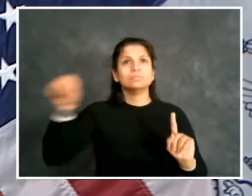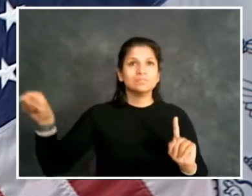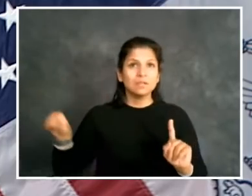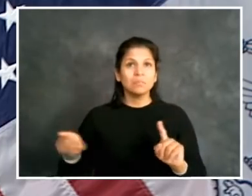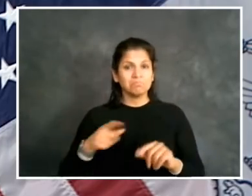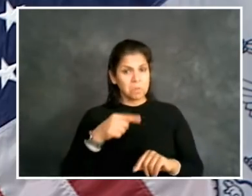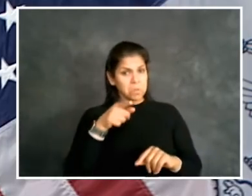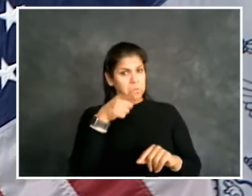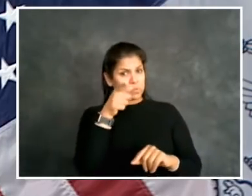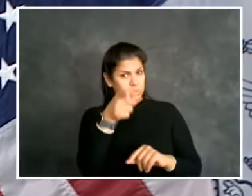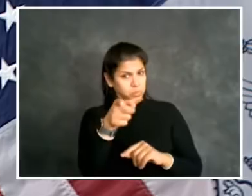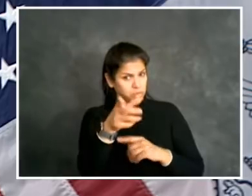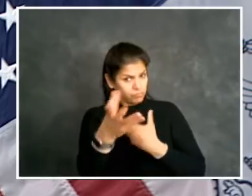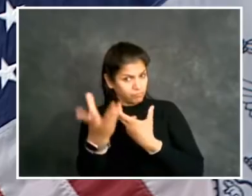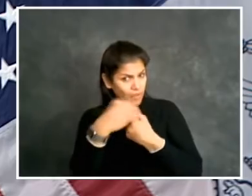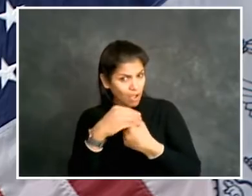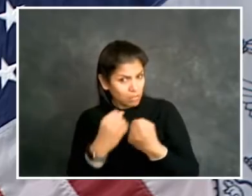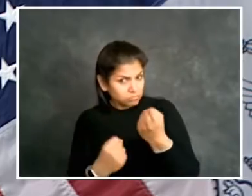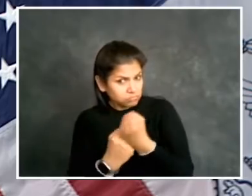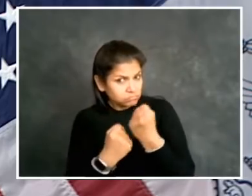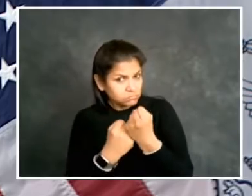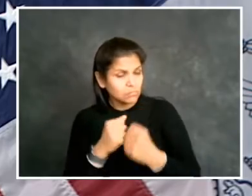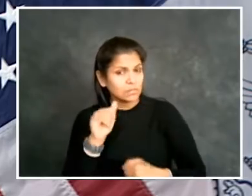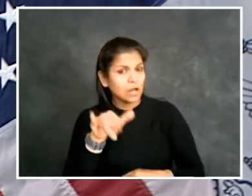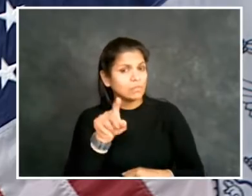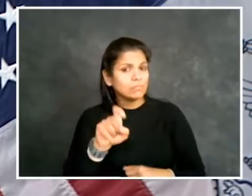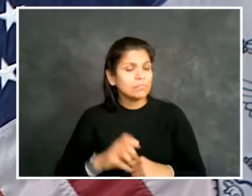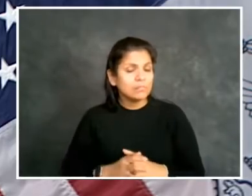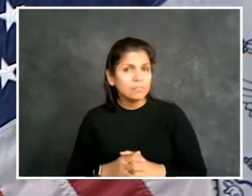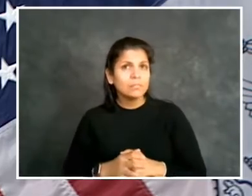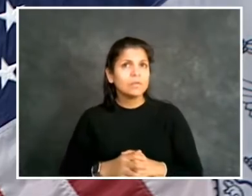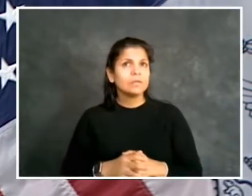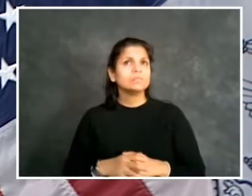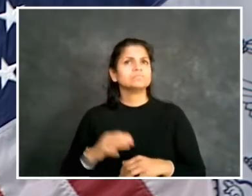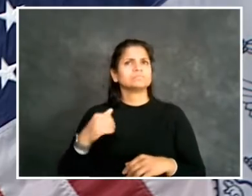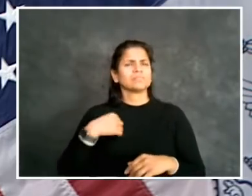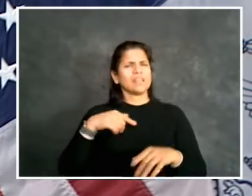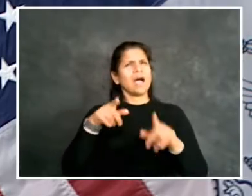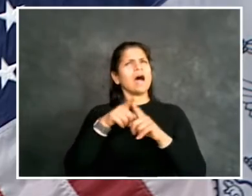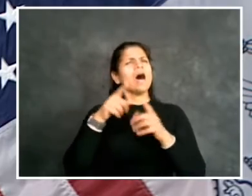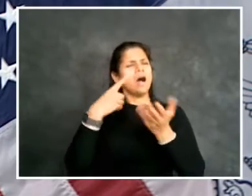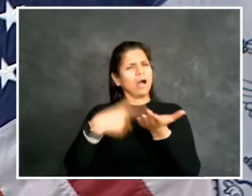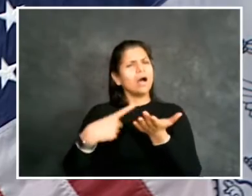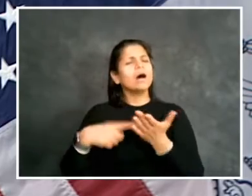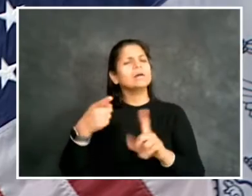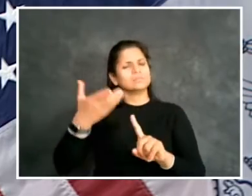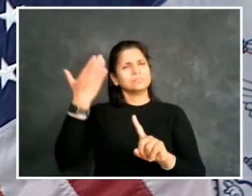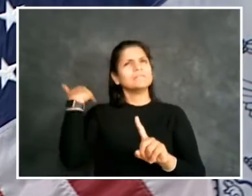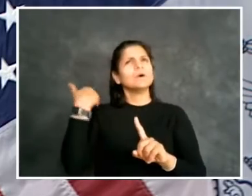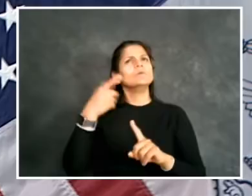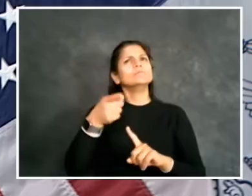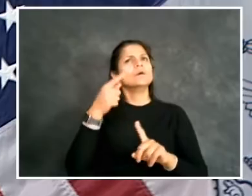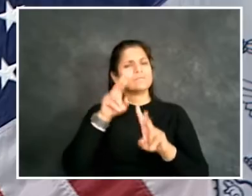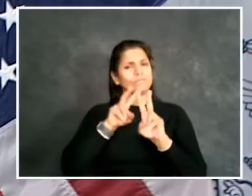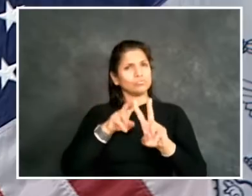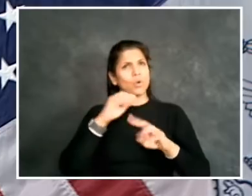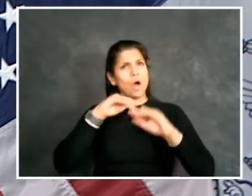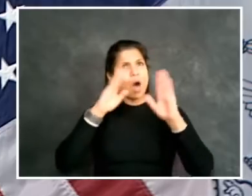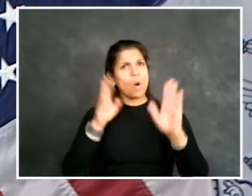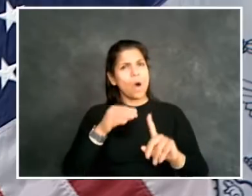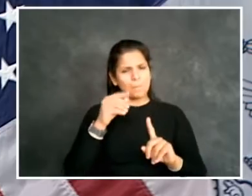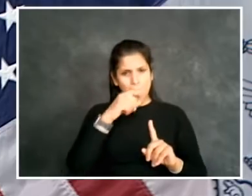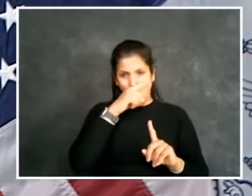local police precinct when they're dealing with an issue like this is not really intuitive. I guess I'm wondering if there's a